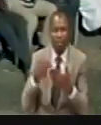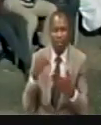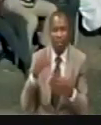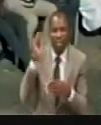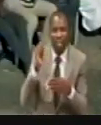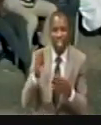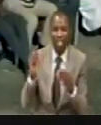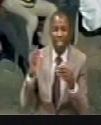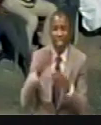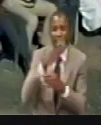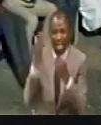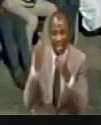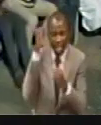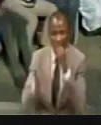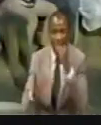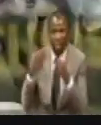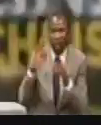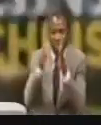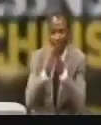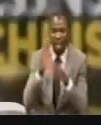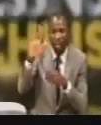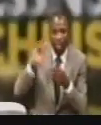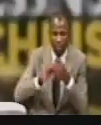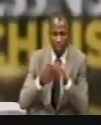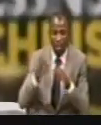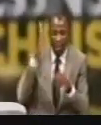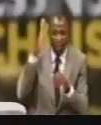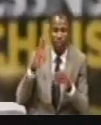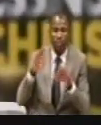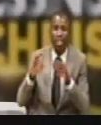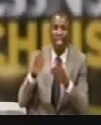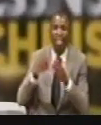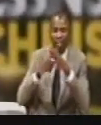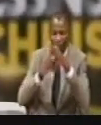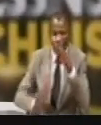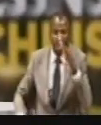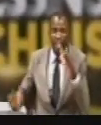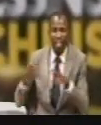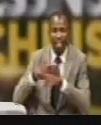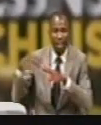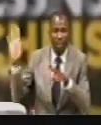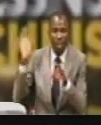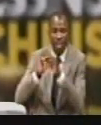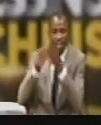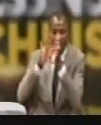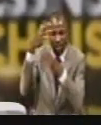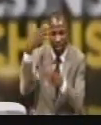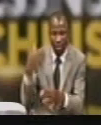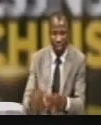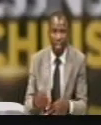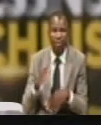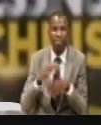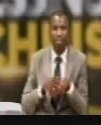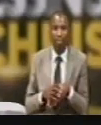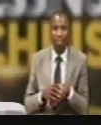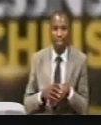Tonight, before the conclusion of prayer, your problem will vanish away.